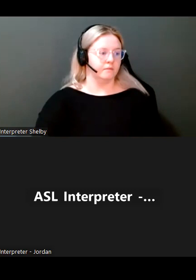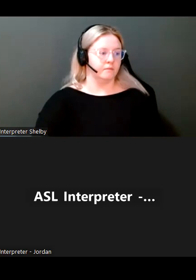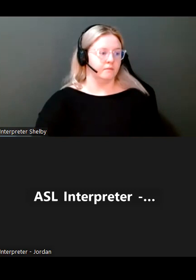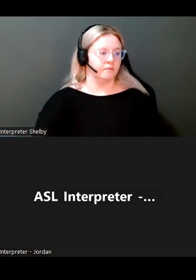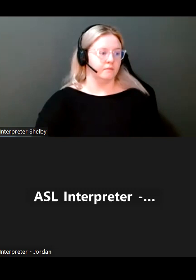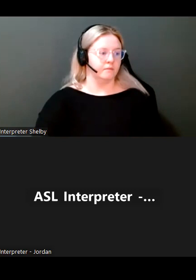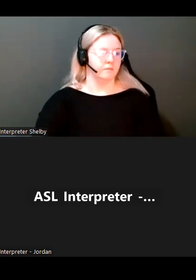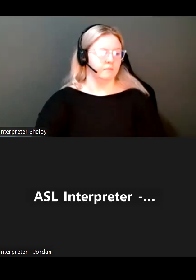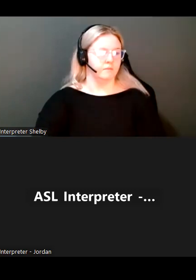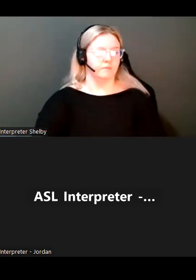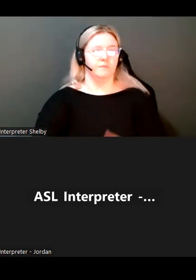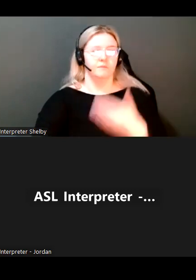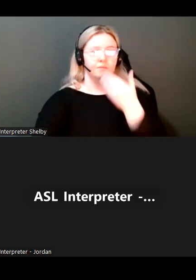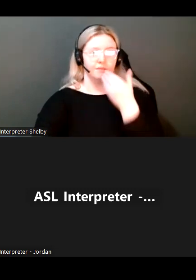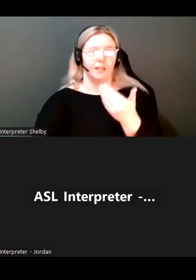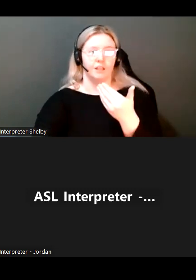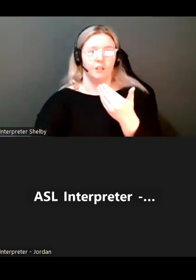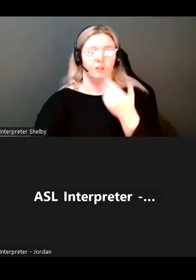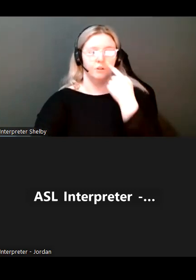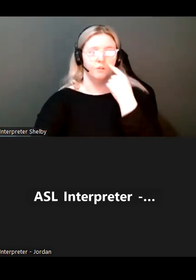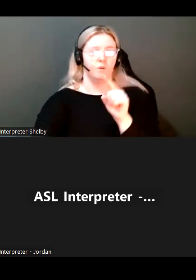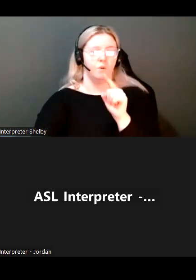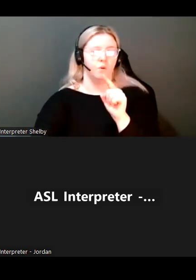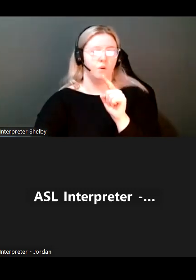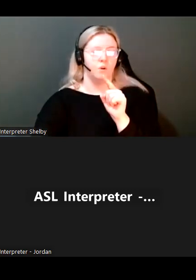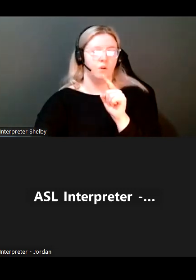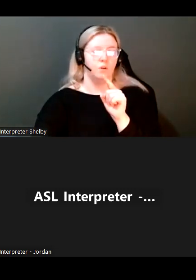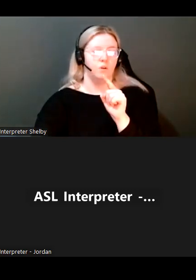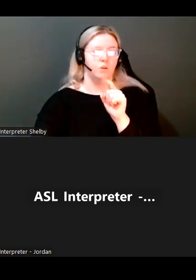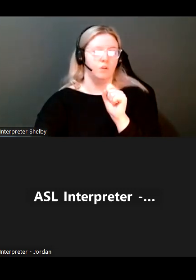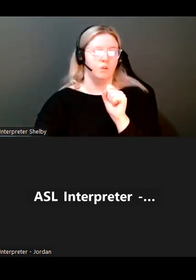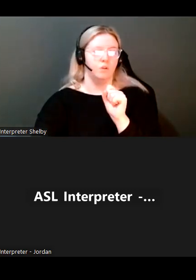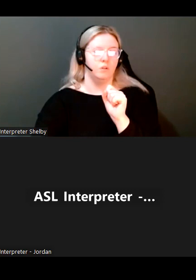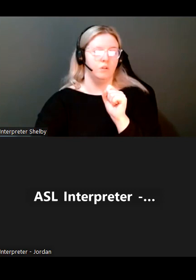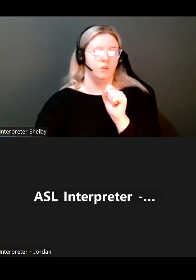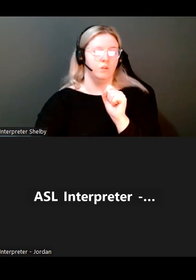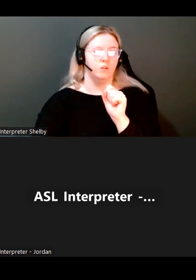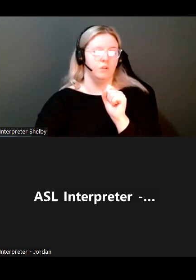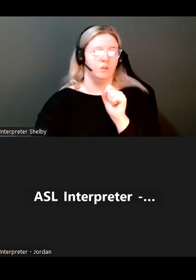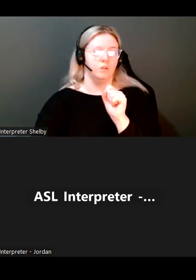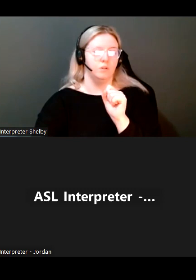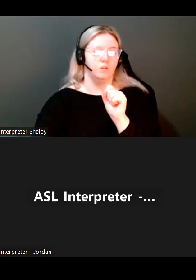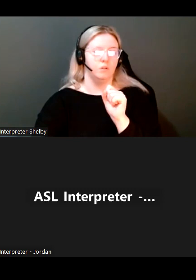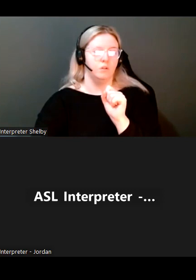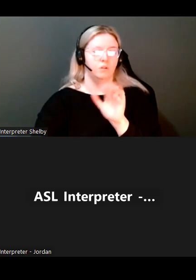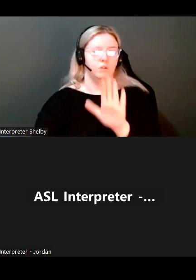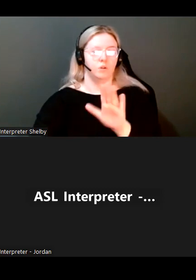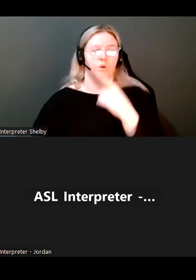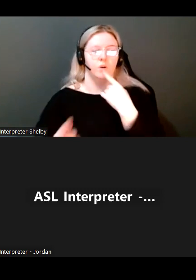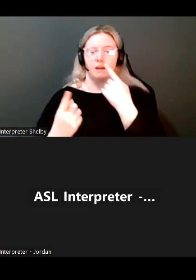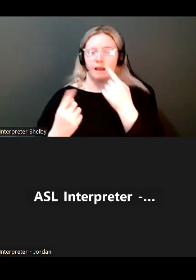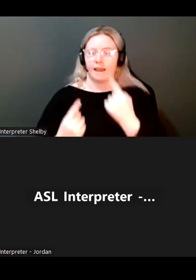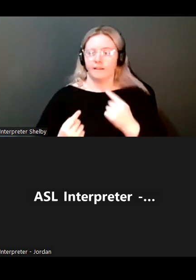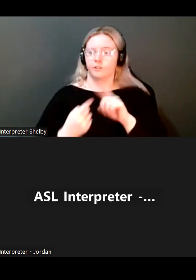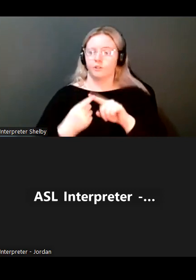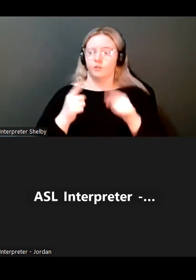hard questions. You know, I really believe that homelessness is a part of mental health, right? It's very Yes.